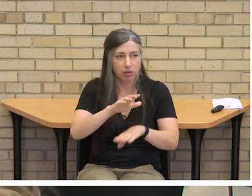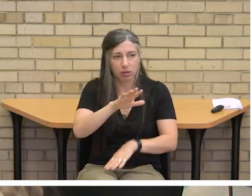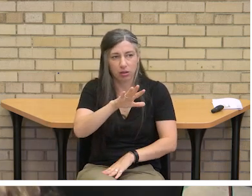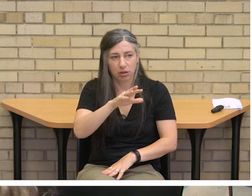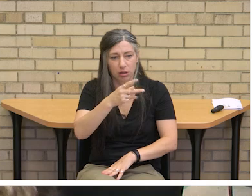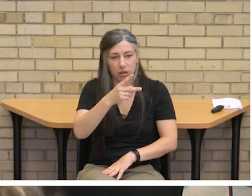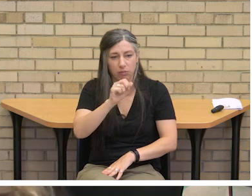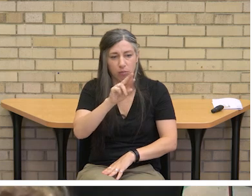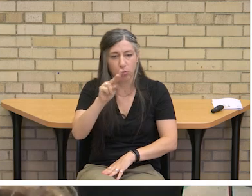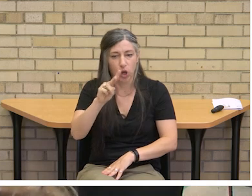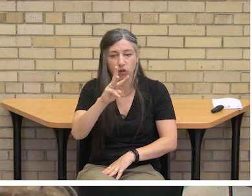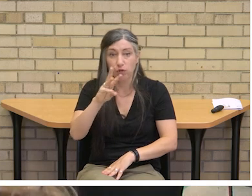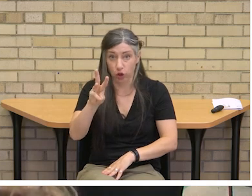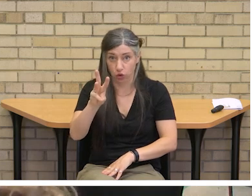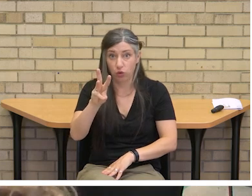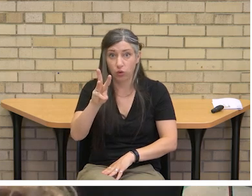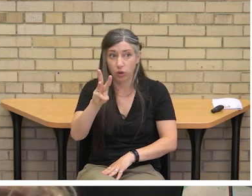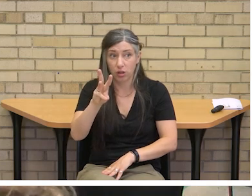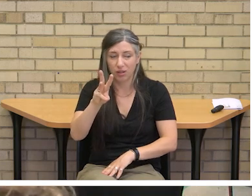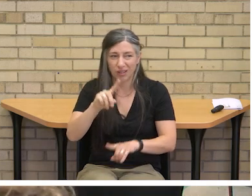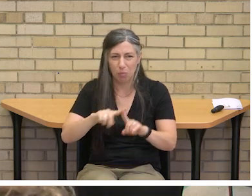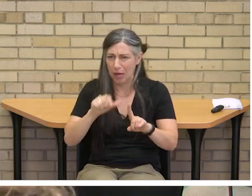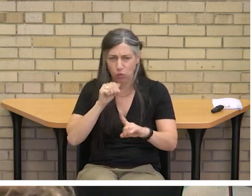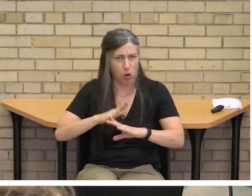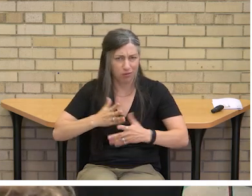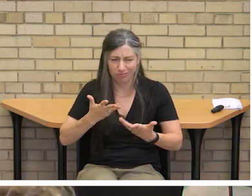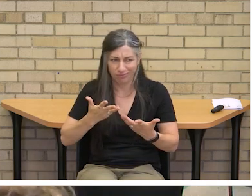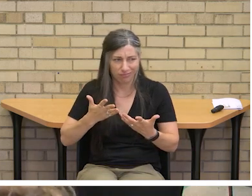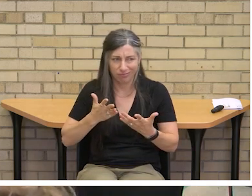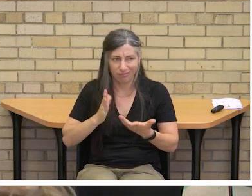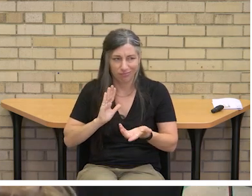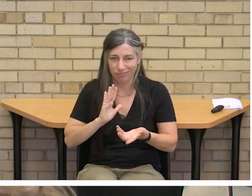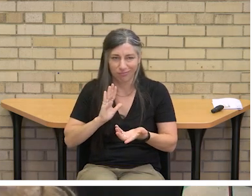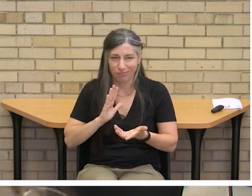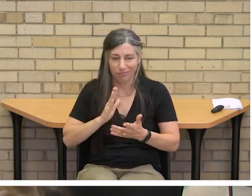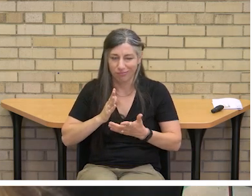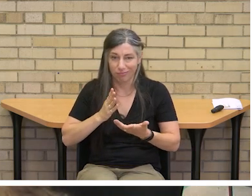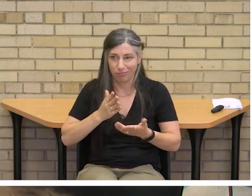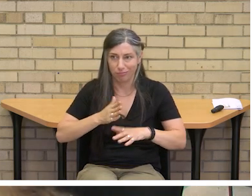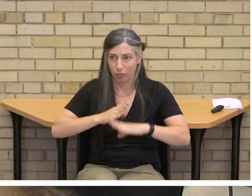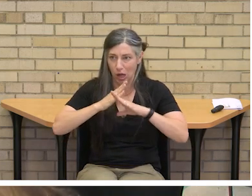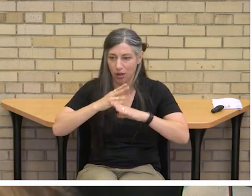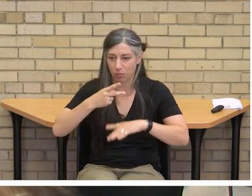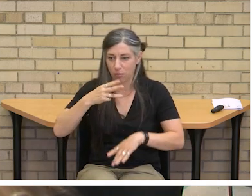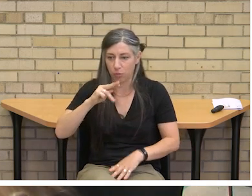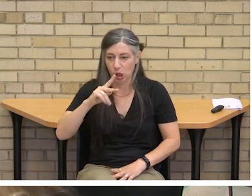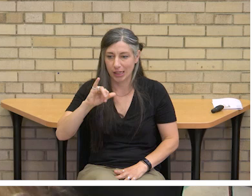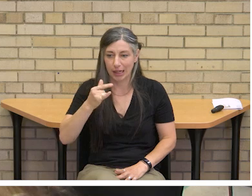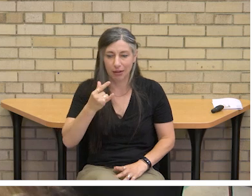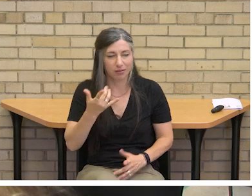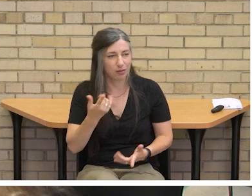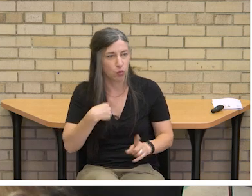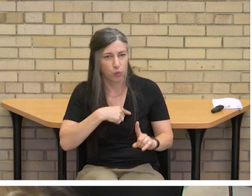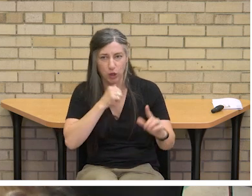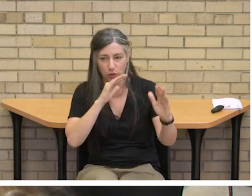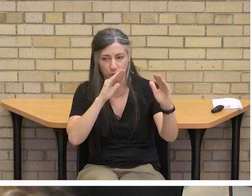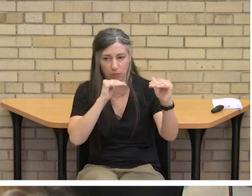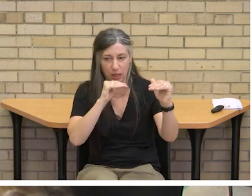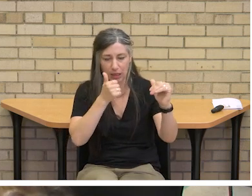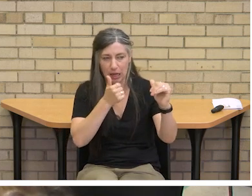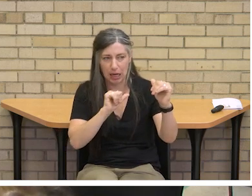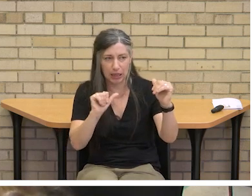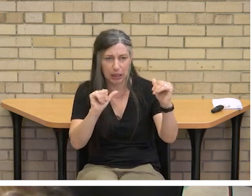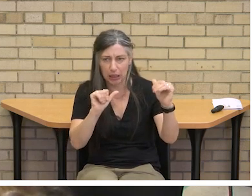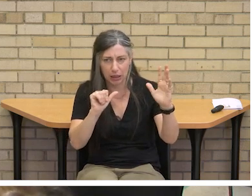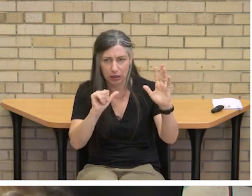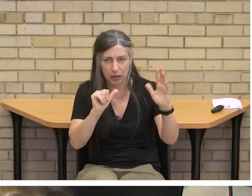the Parkview side too, but not interfering with the Parkview intersection. But we don't anticipate anything